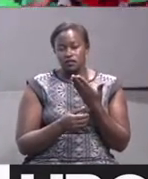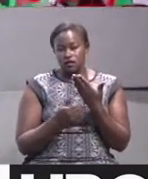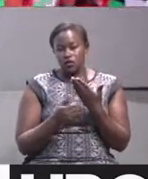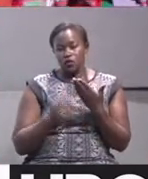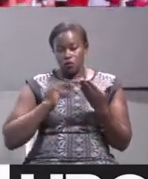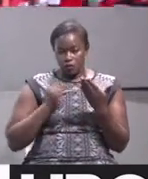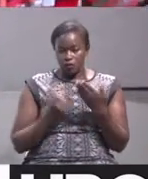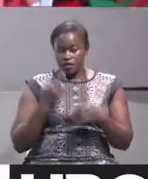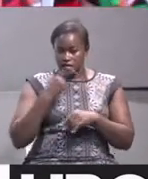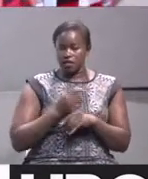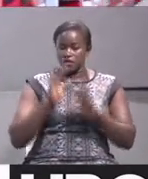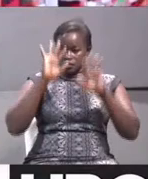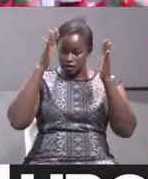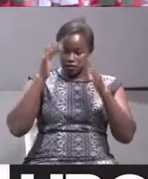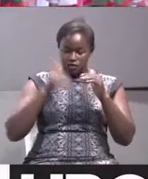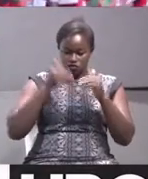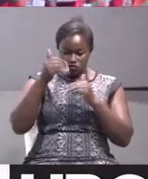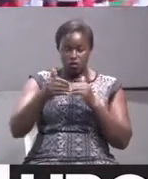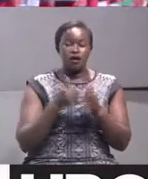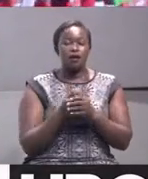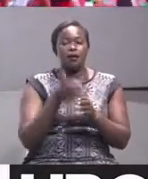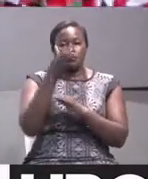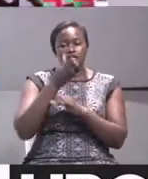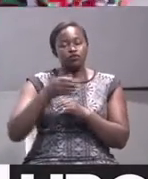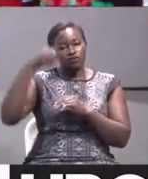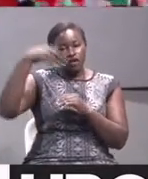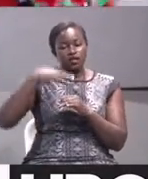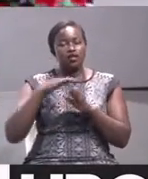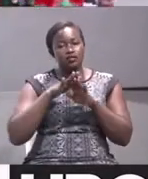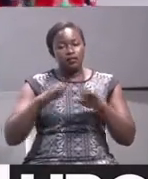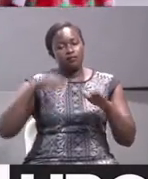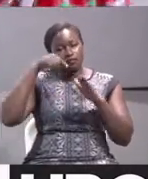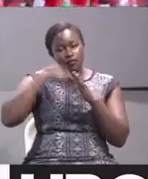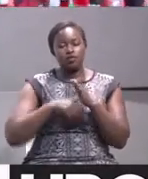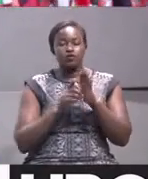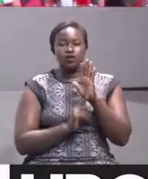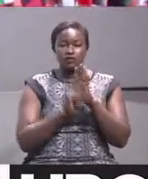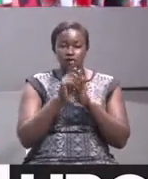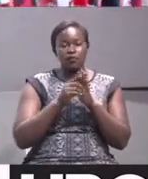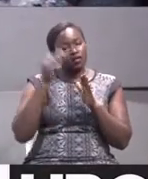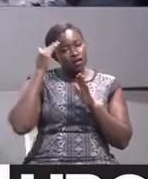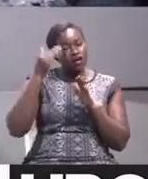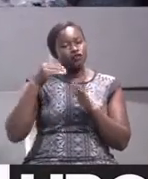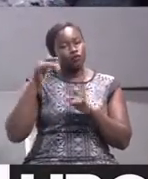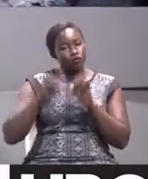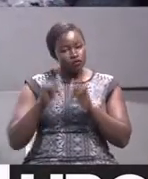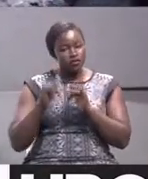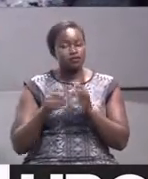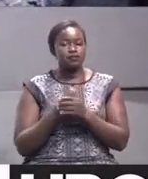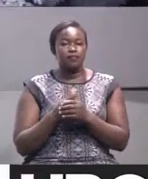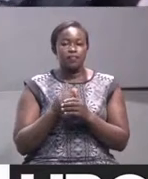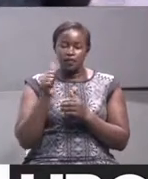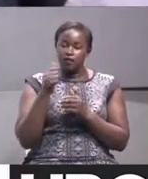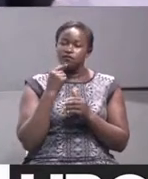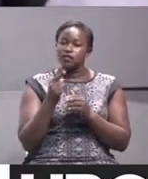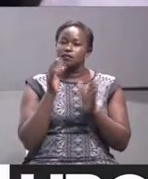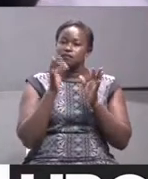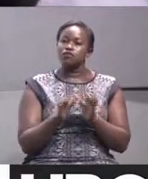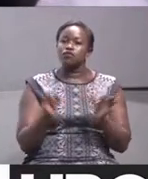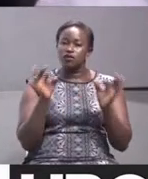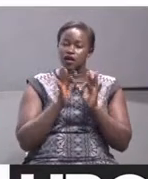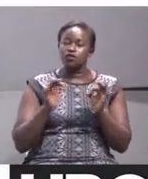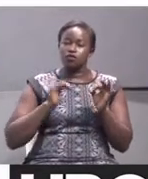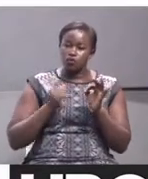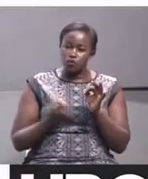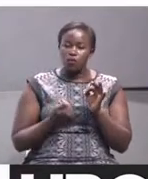Day celebrations at the Ministry of Energy and Mineral Development headquarters, emphasized the importance of skilling